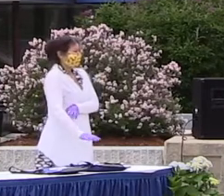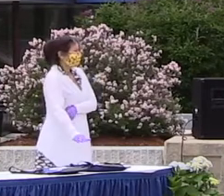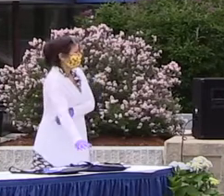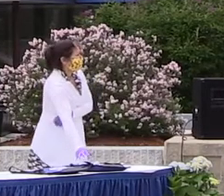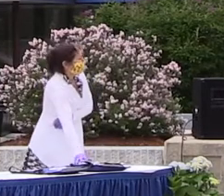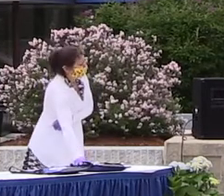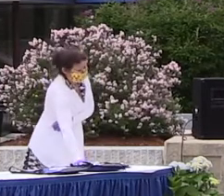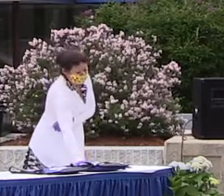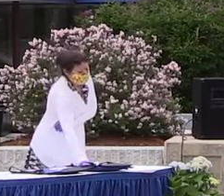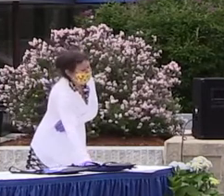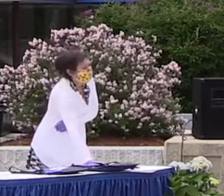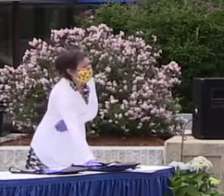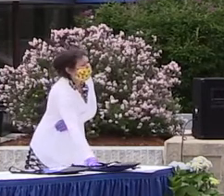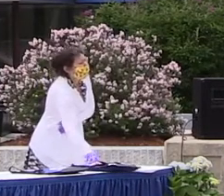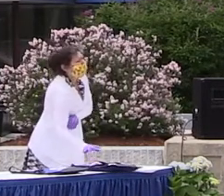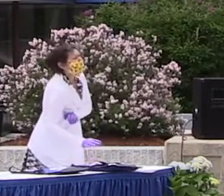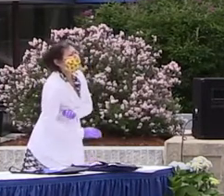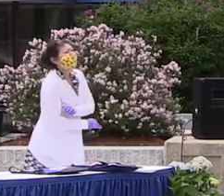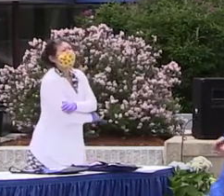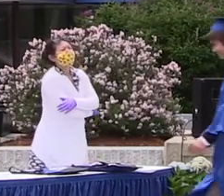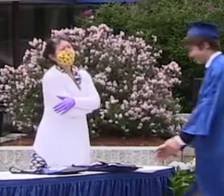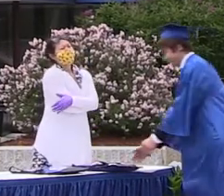Eric P. Scharf.